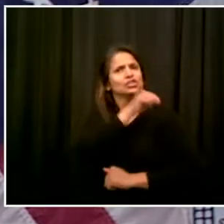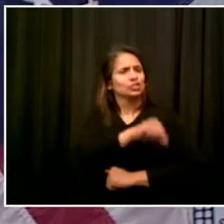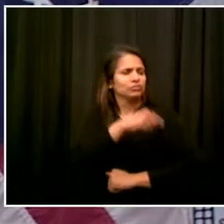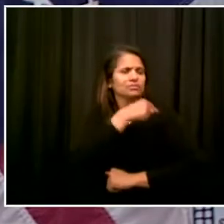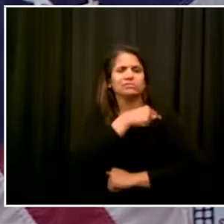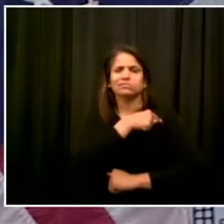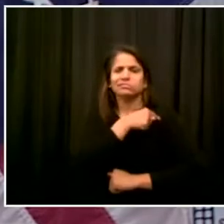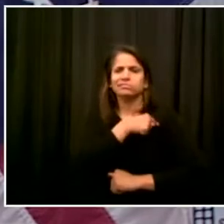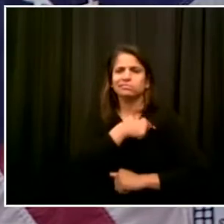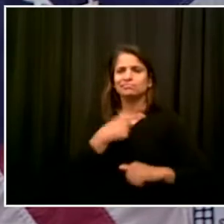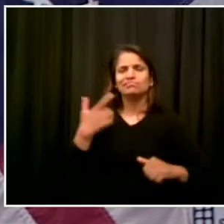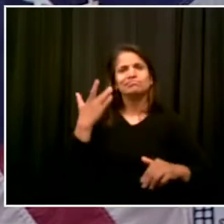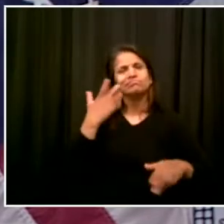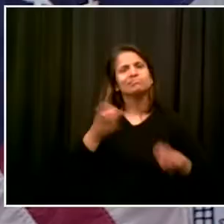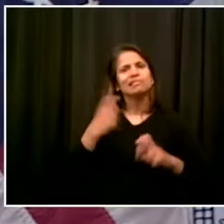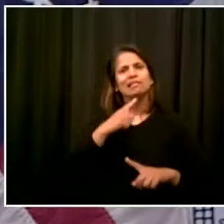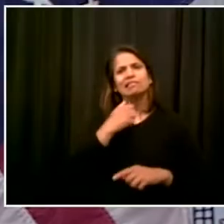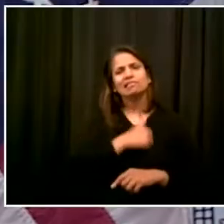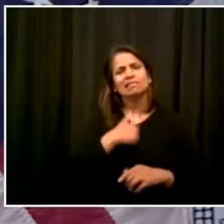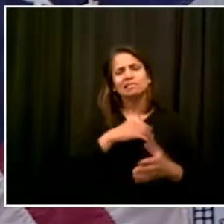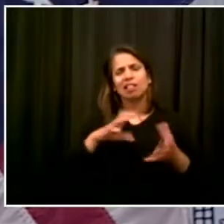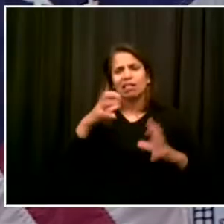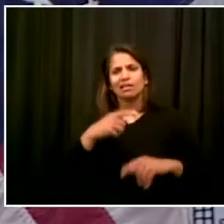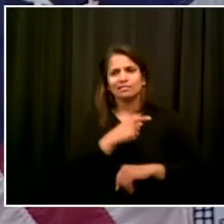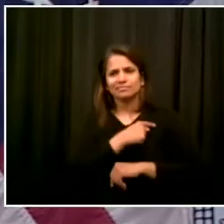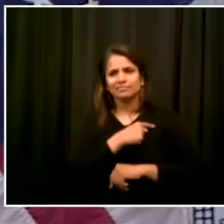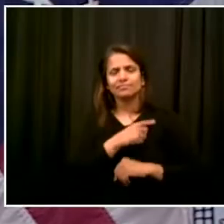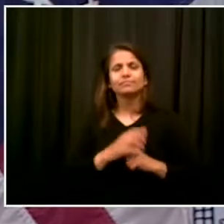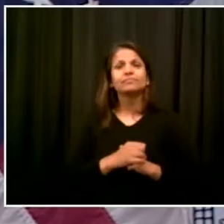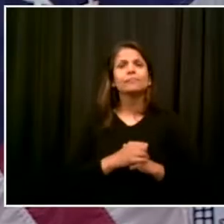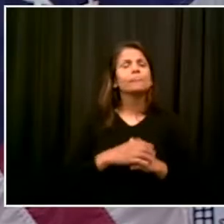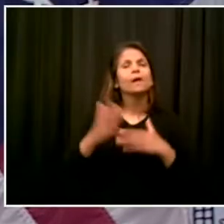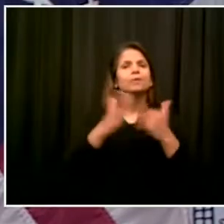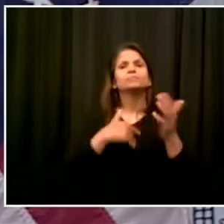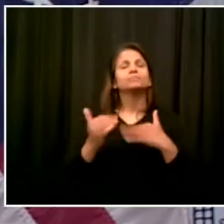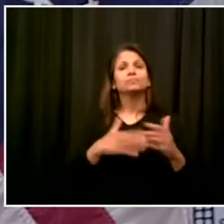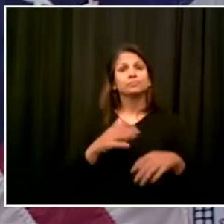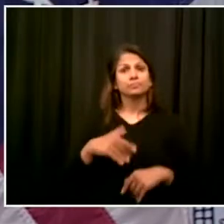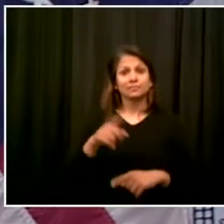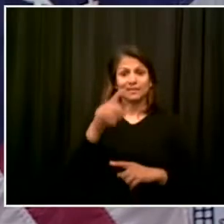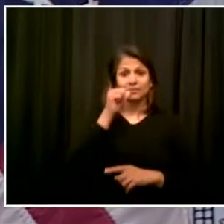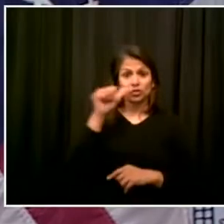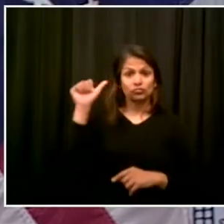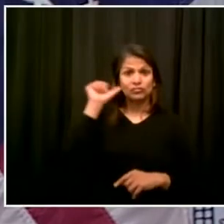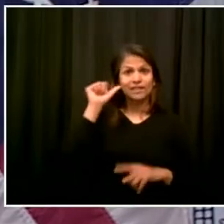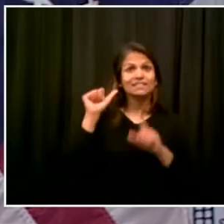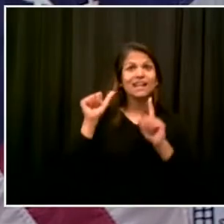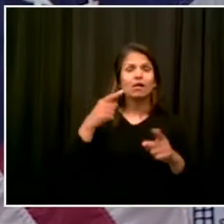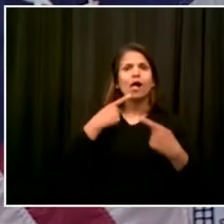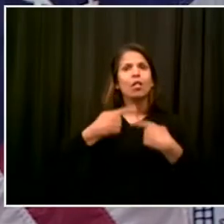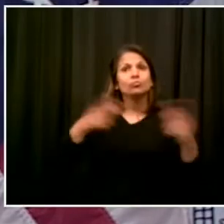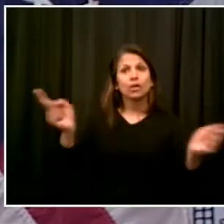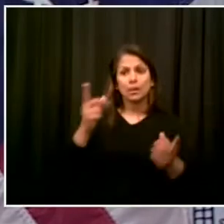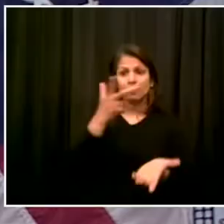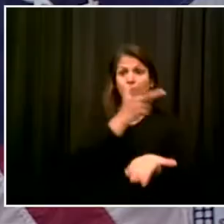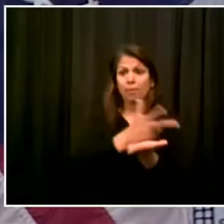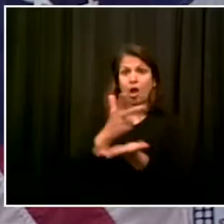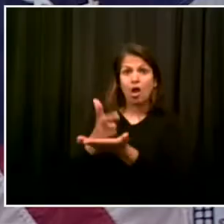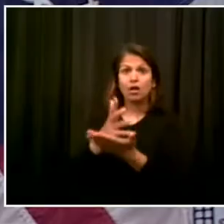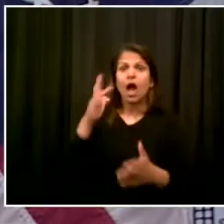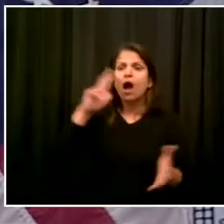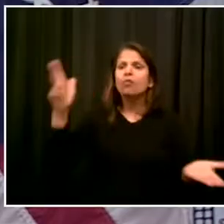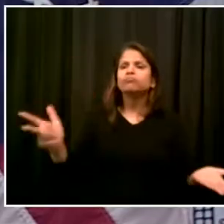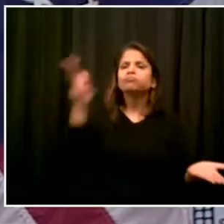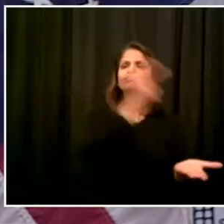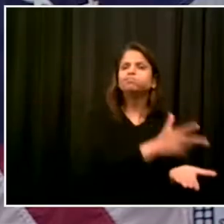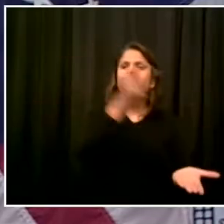street parking, which will make it far easier for people to own cars in the city. Given all you've said over the last few weeks about how the future of the city must be